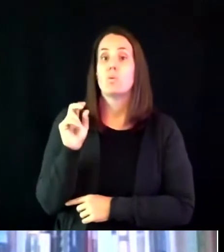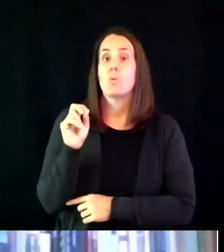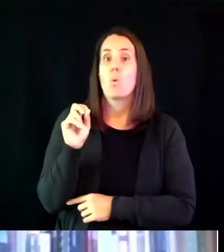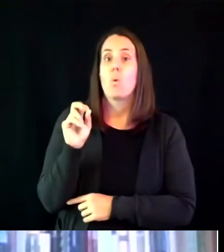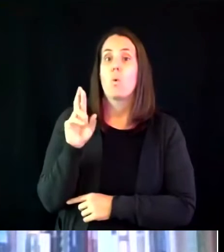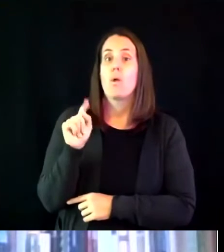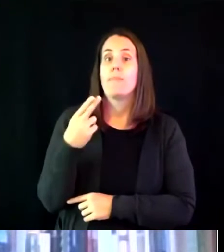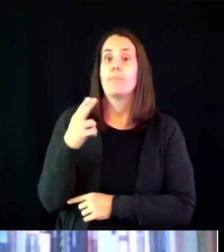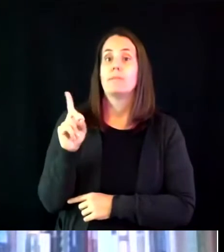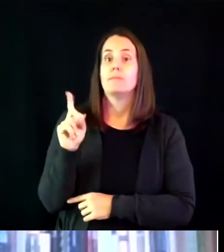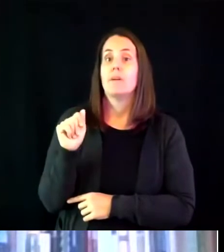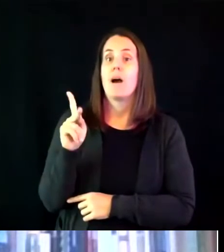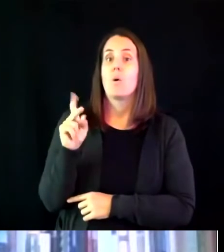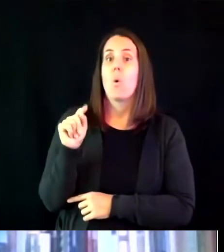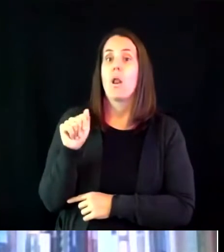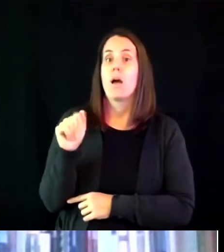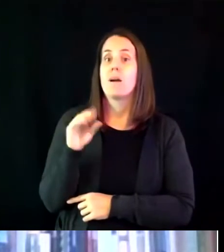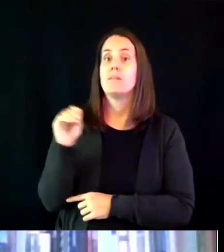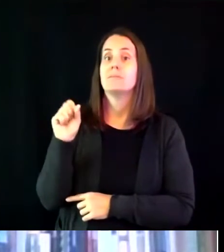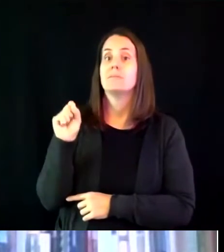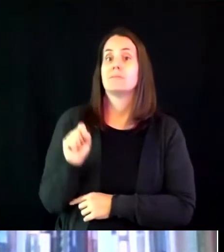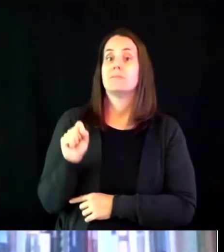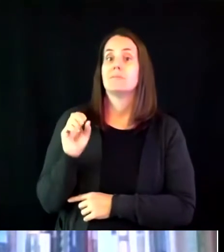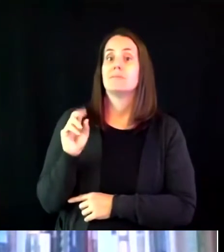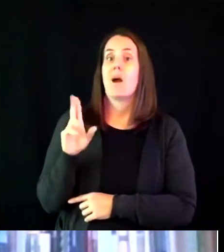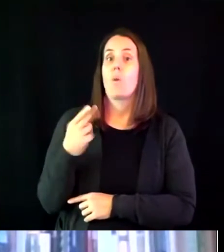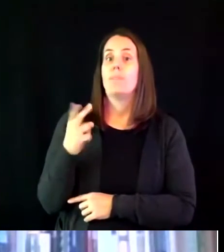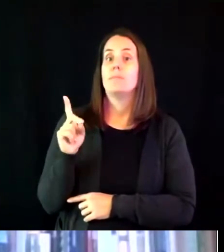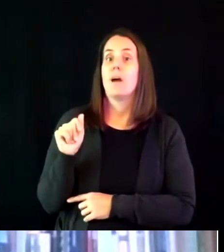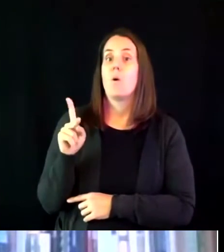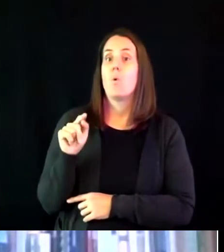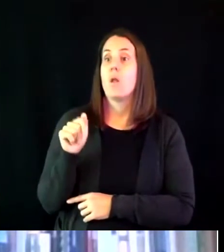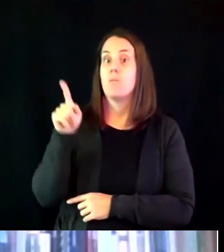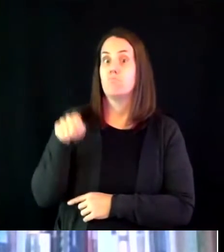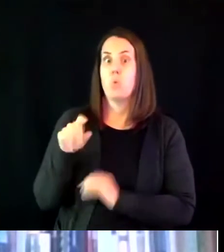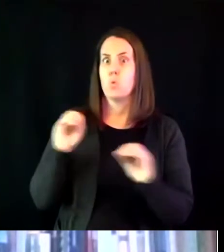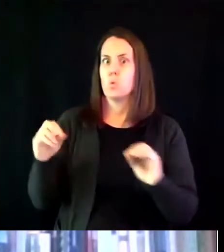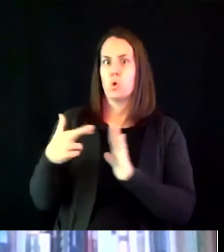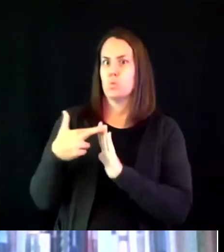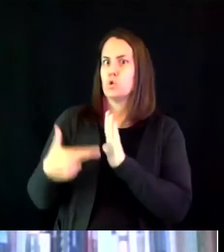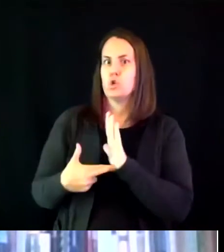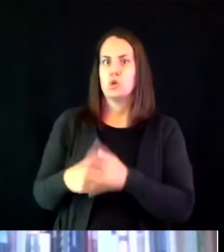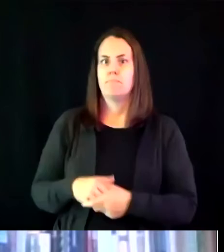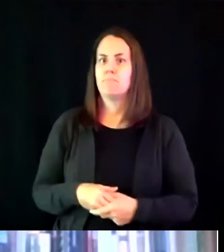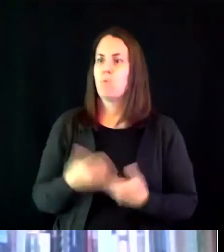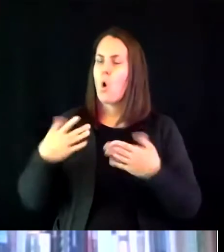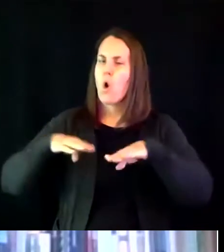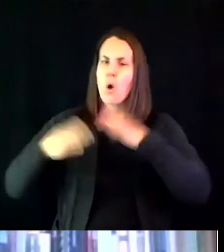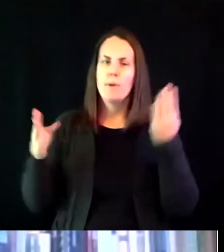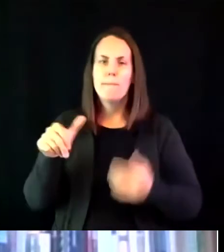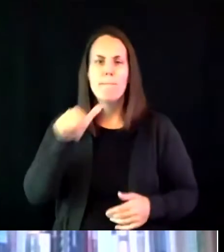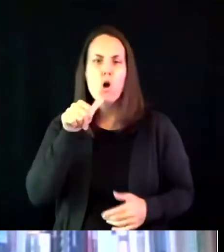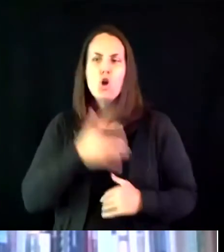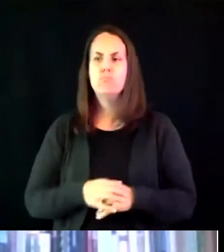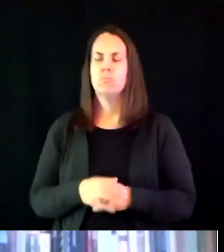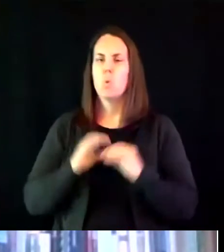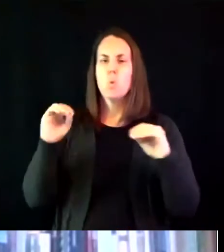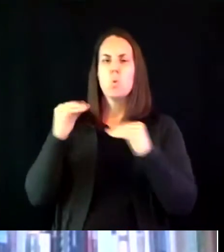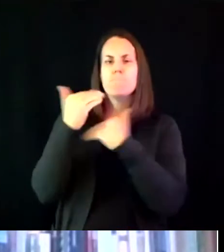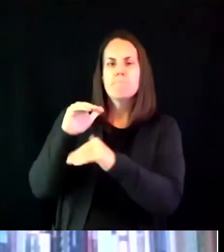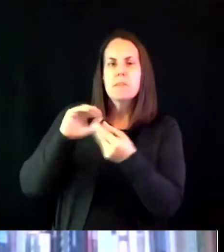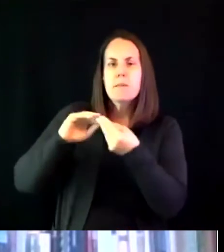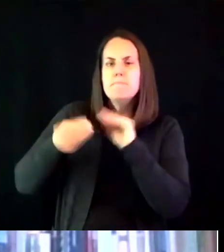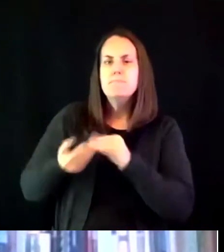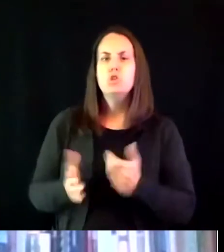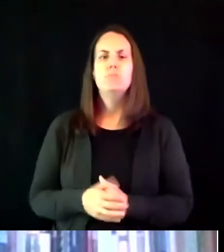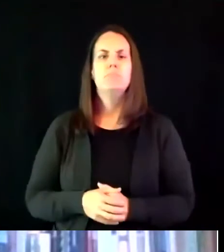And so that's an important public health tool that has been limited to us and not used in some of our sister states